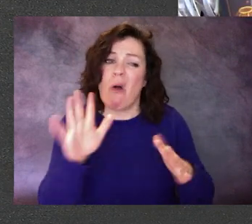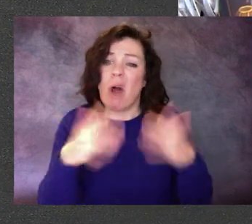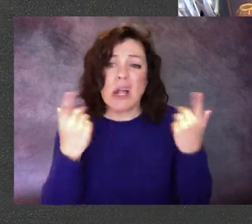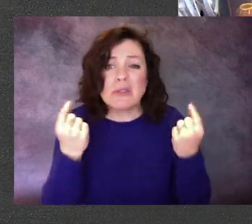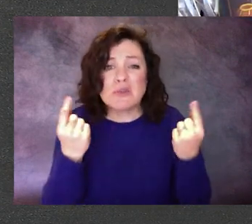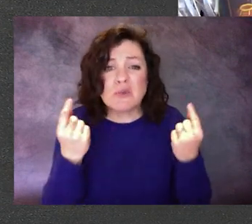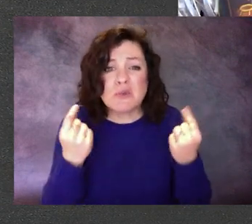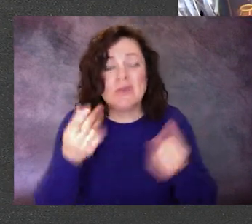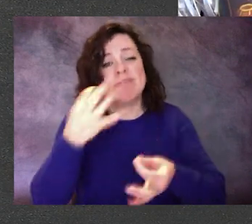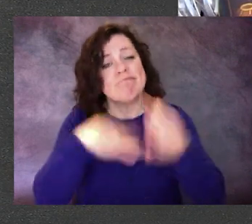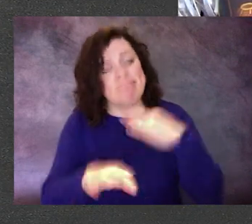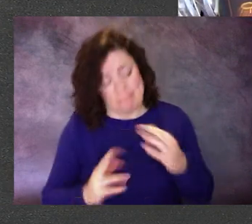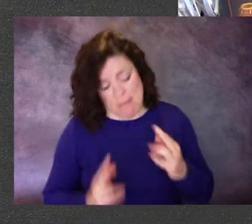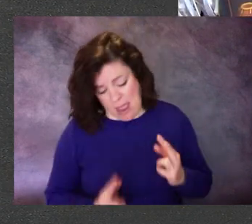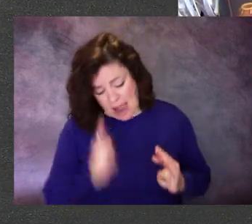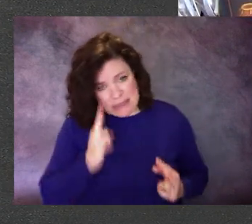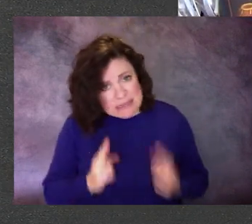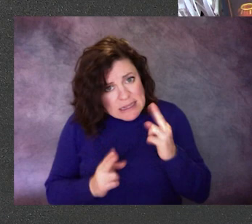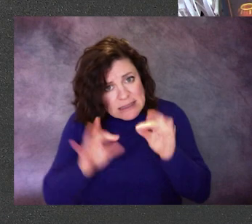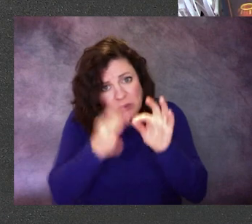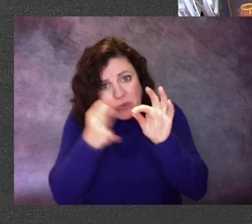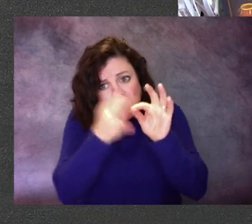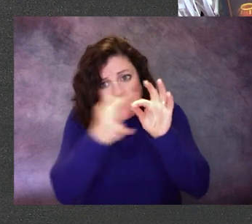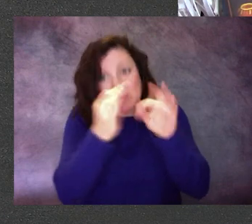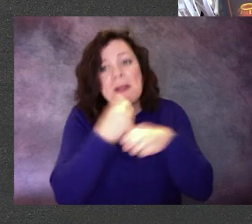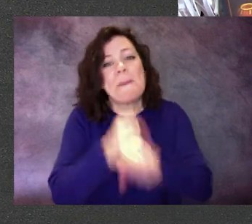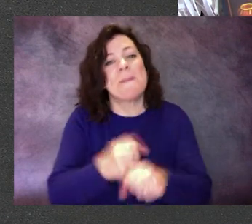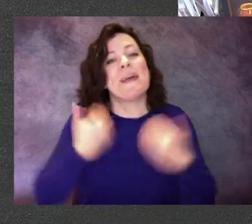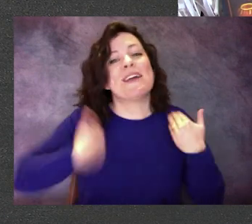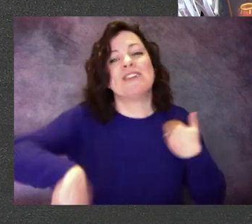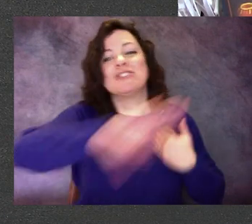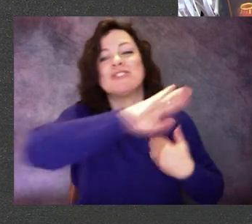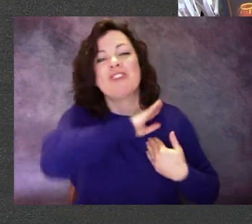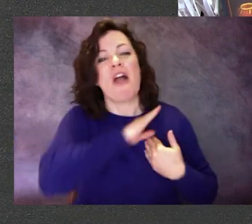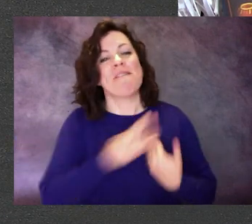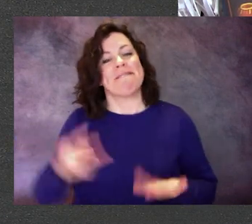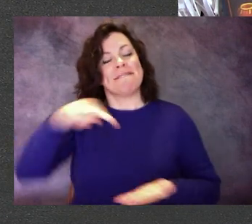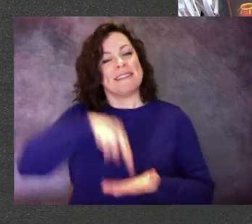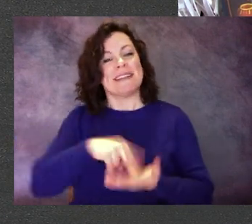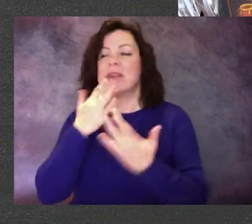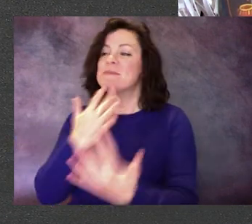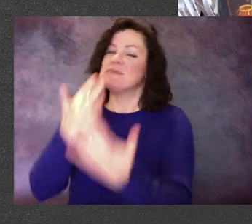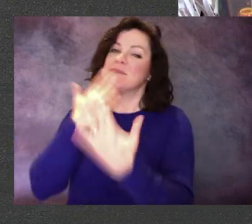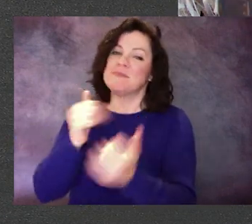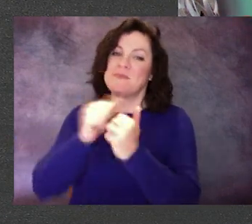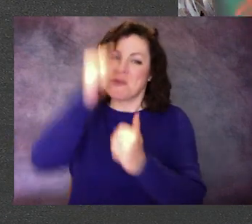So he made a scarf out of it and sang in the men's chorus.